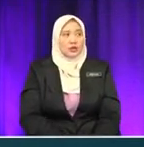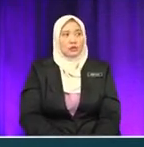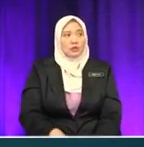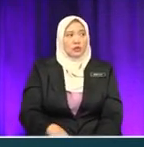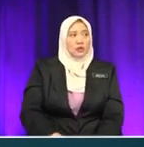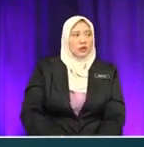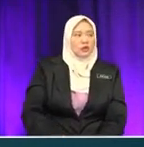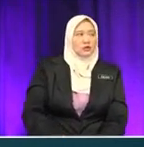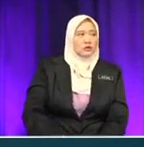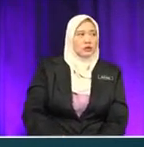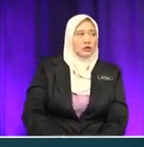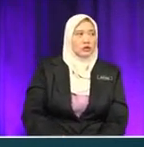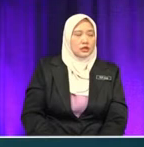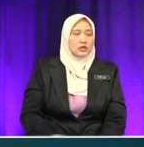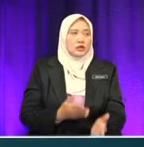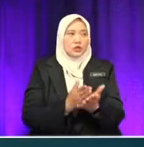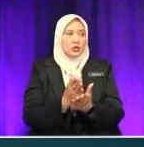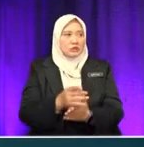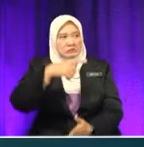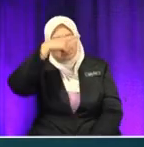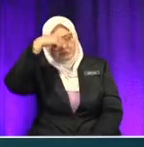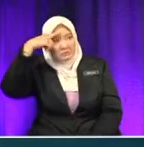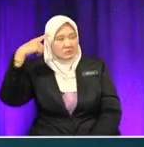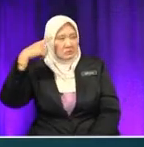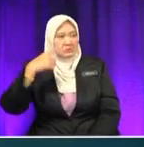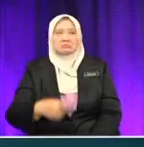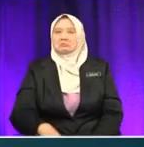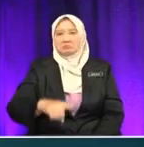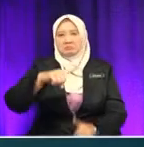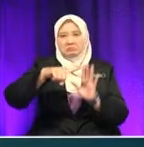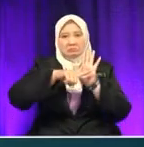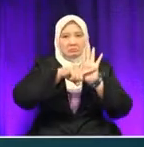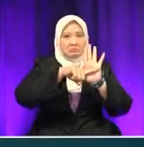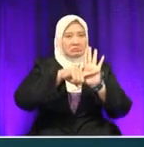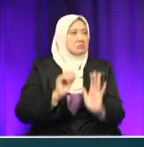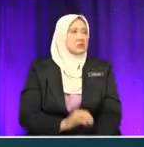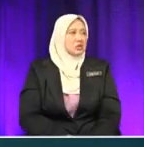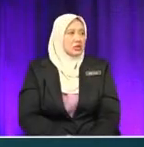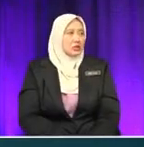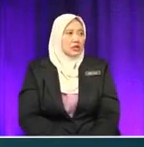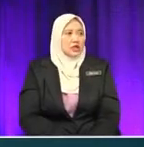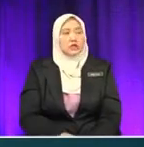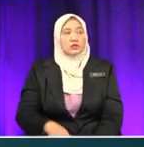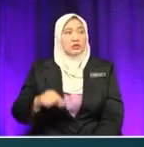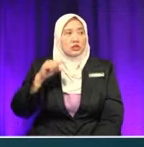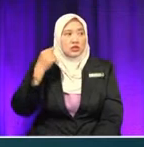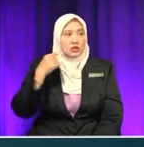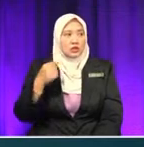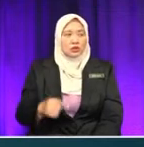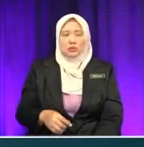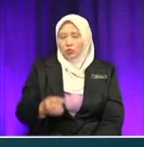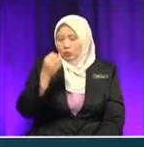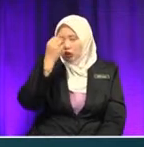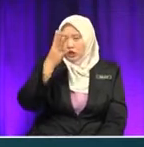black, that is challenges and disadvantages. And the next color is green, that is to give ideas